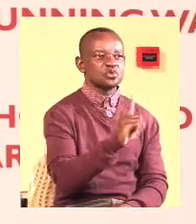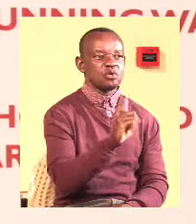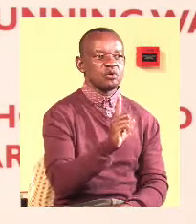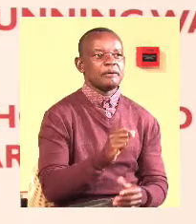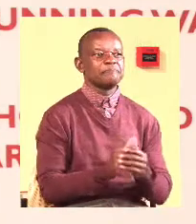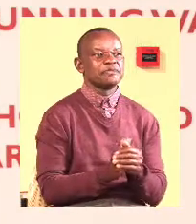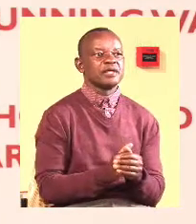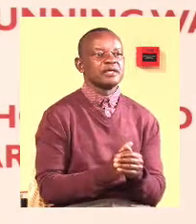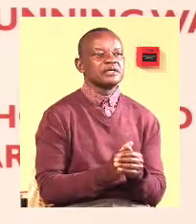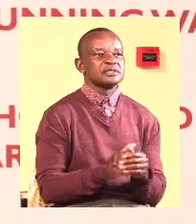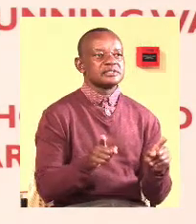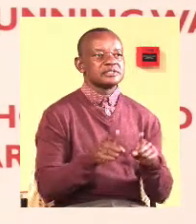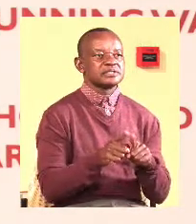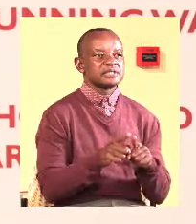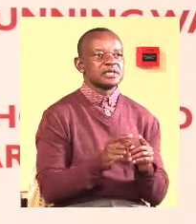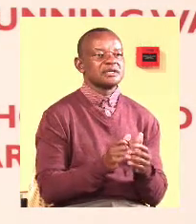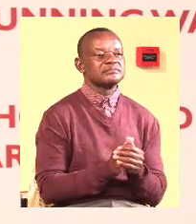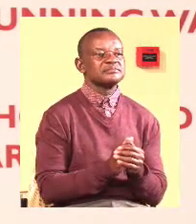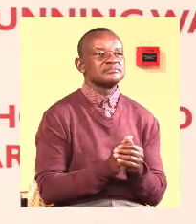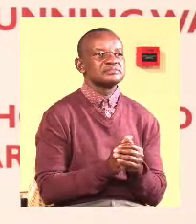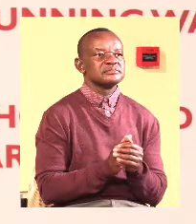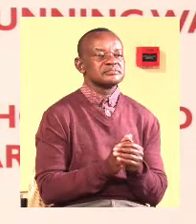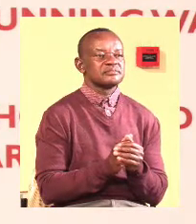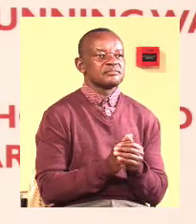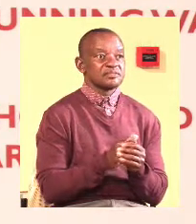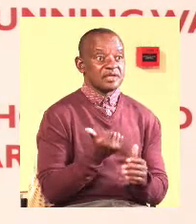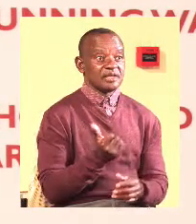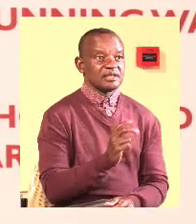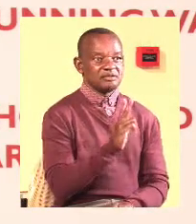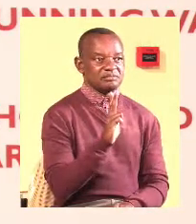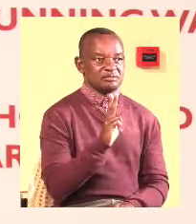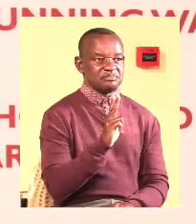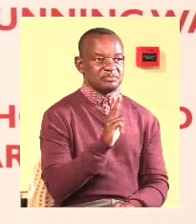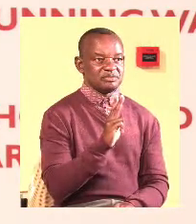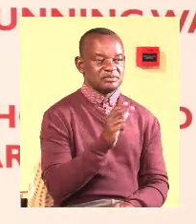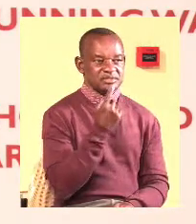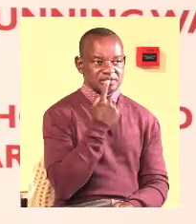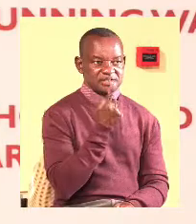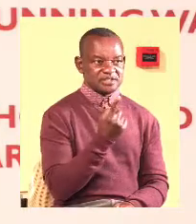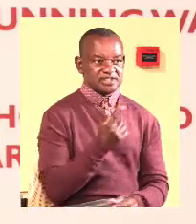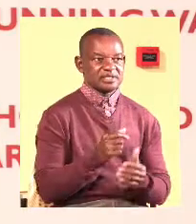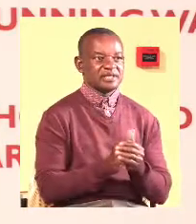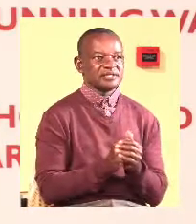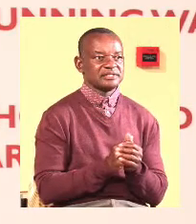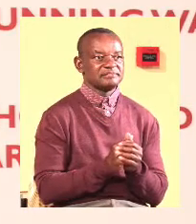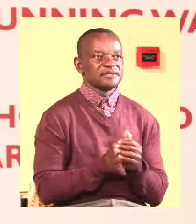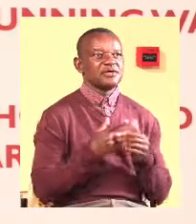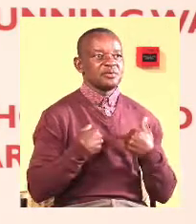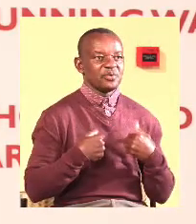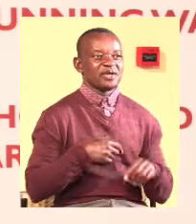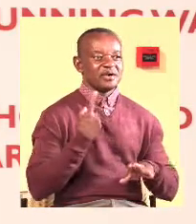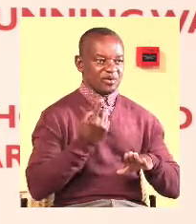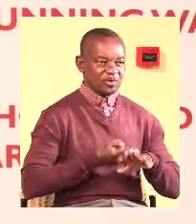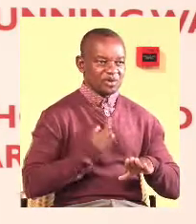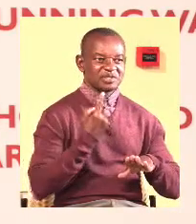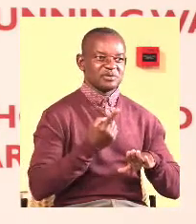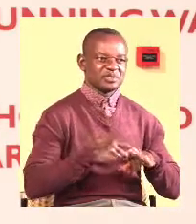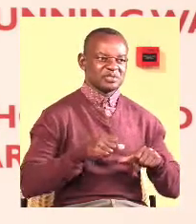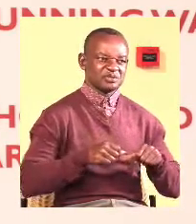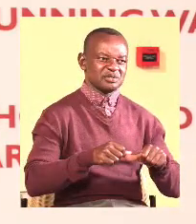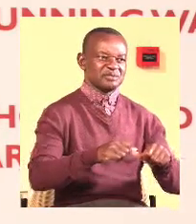said, it's constant, We provide them also with training for them to know, because as we said